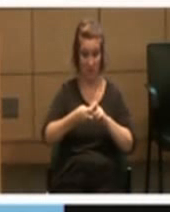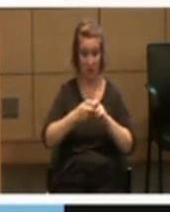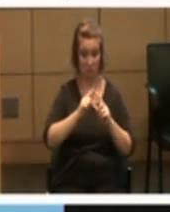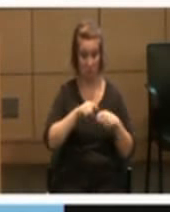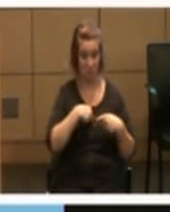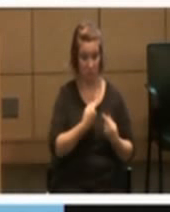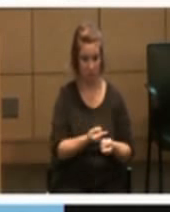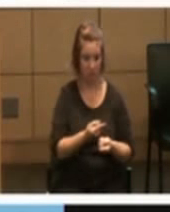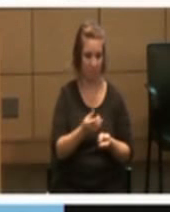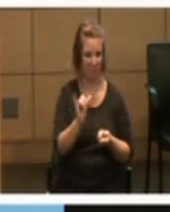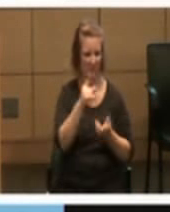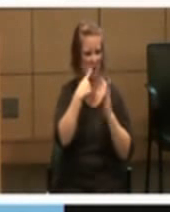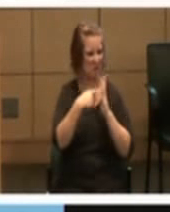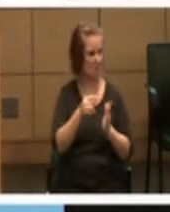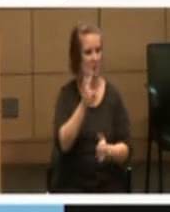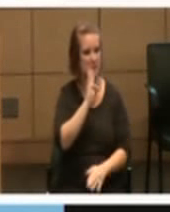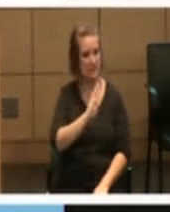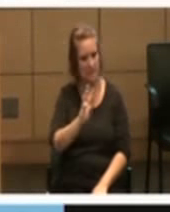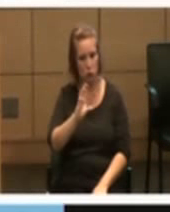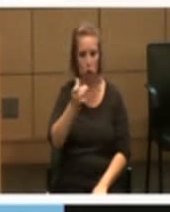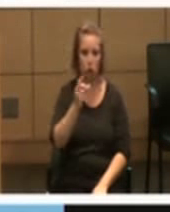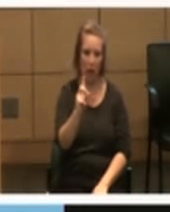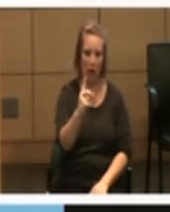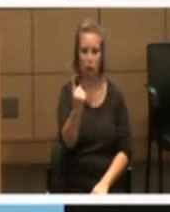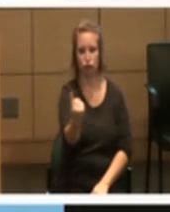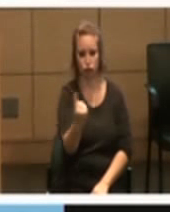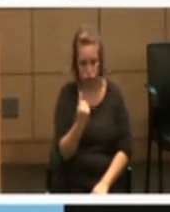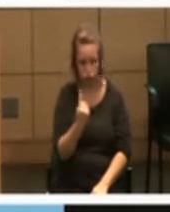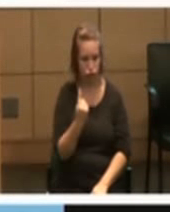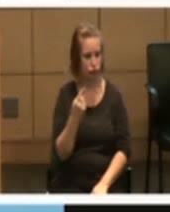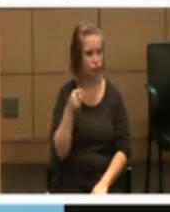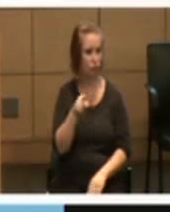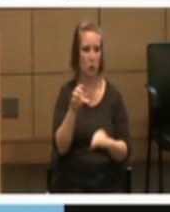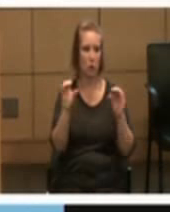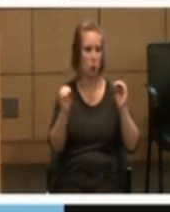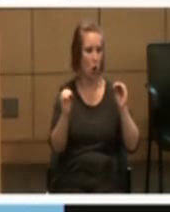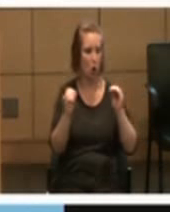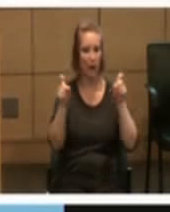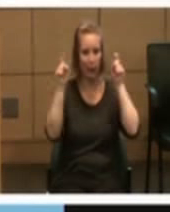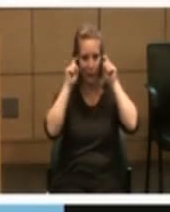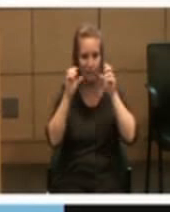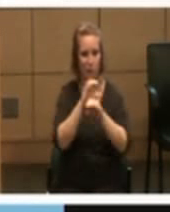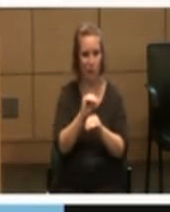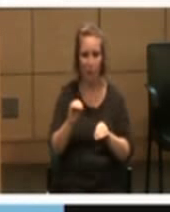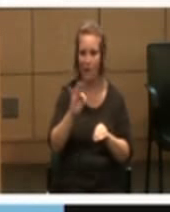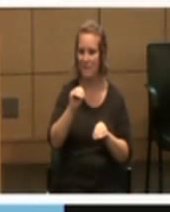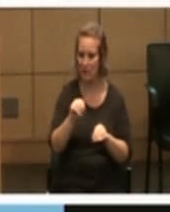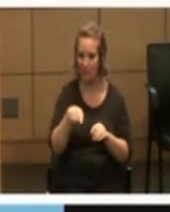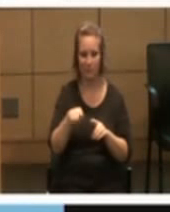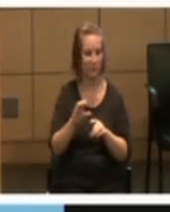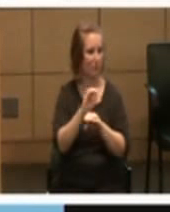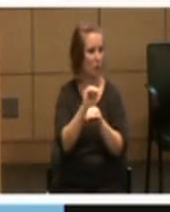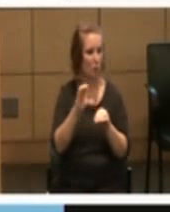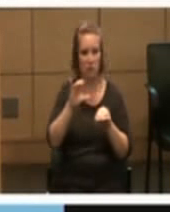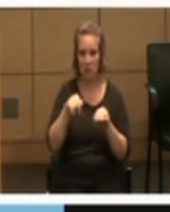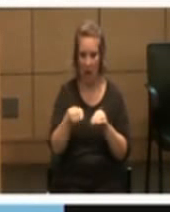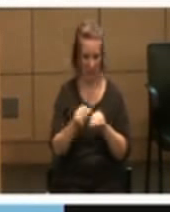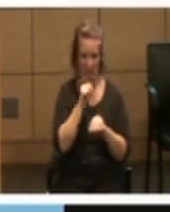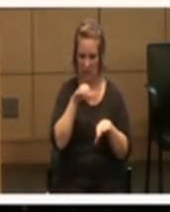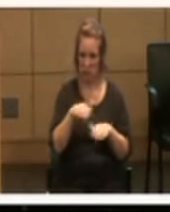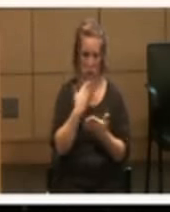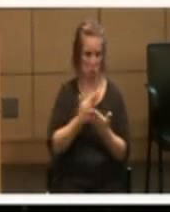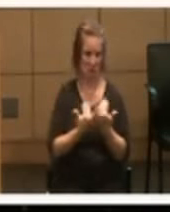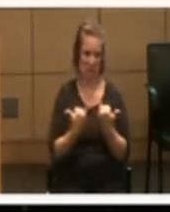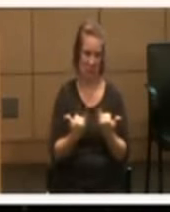the six-year-old child that comes in, hasn't had any amplification, has used an FM system, isn't doing well now